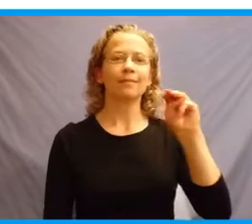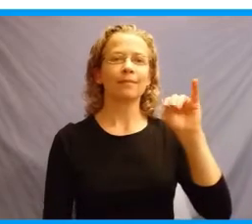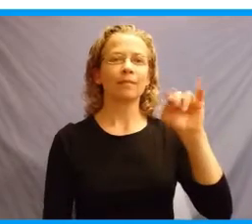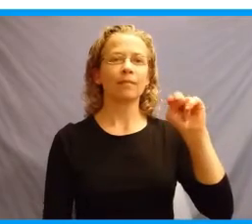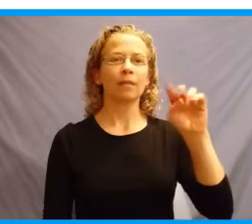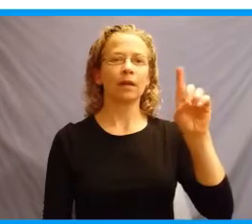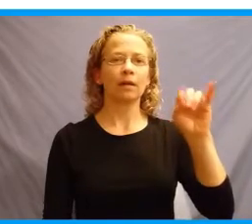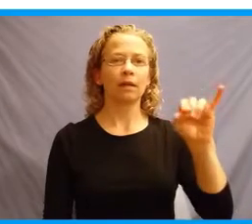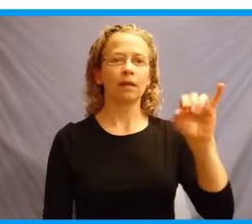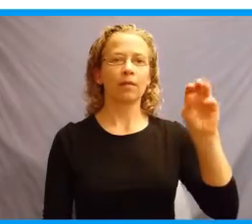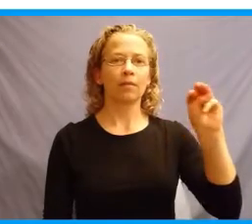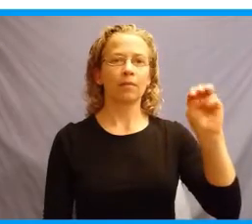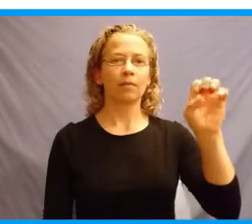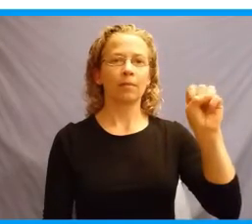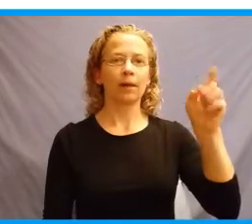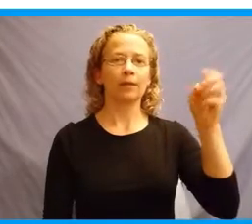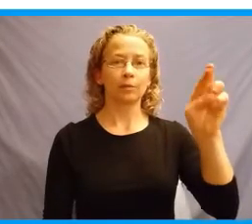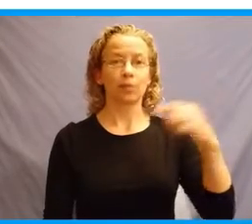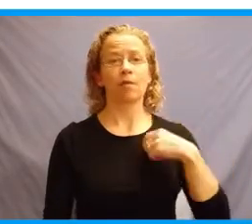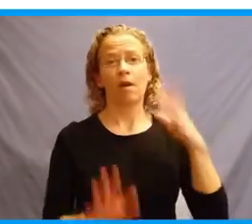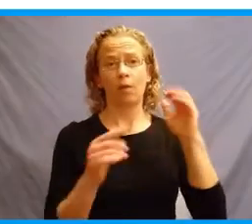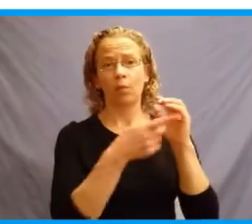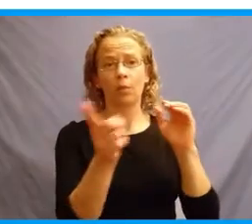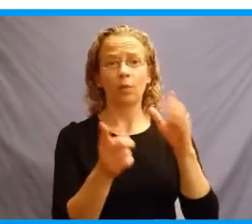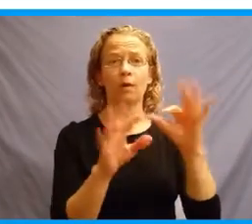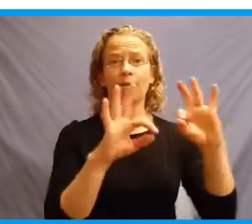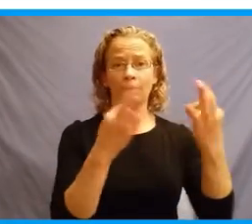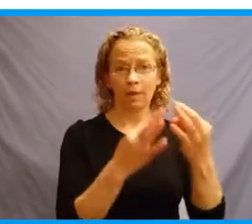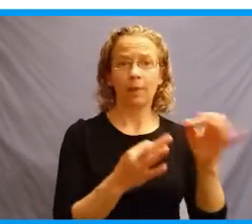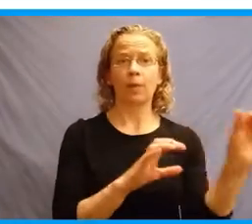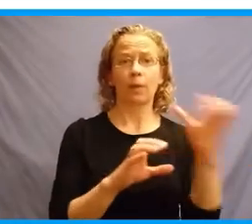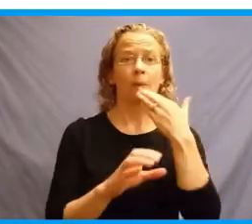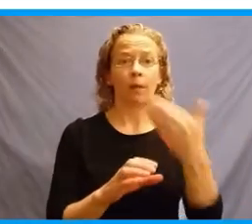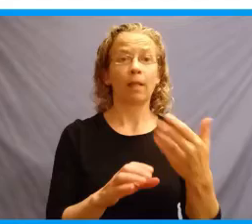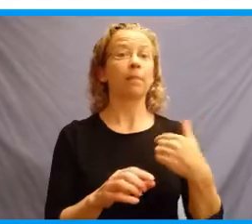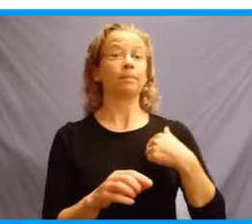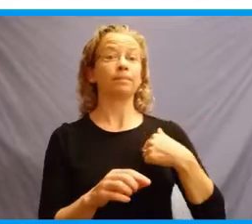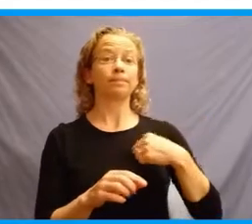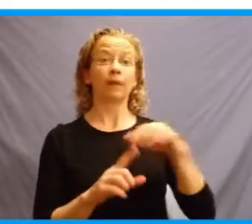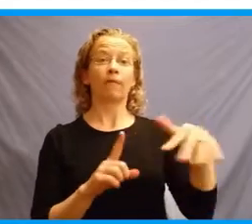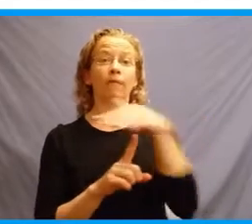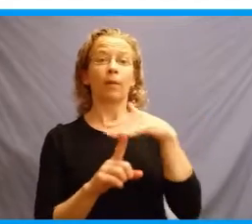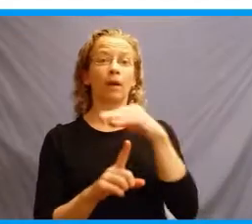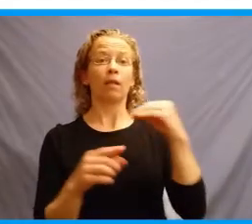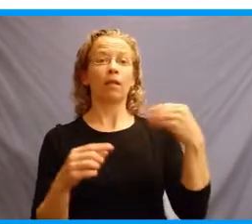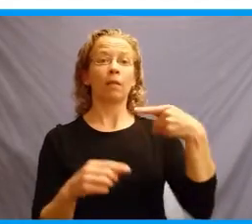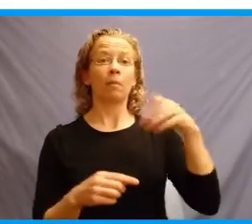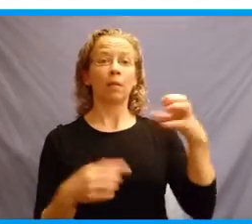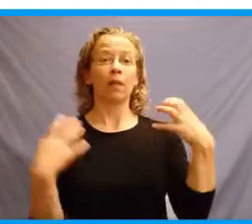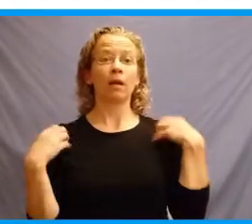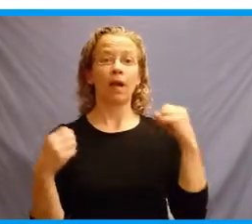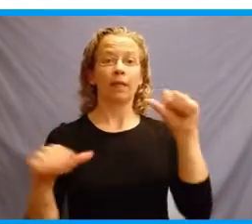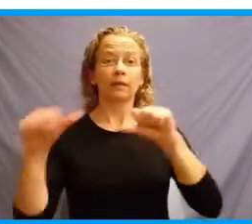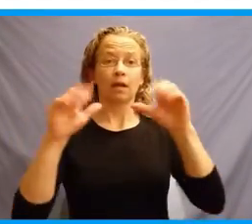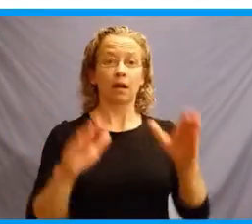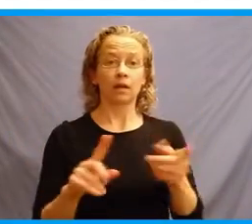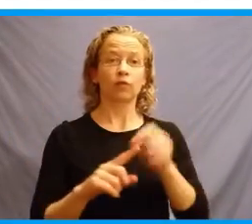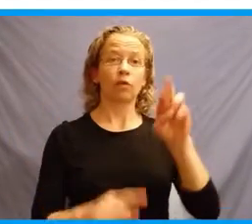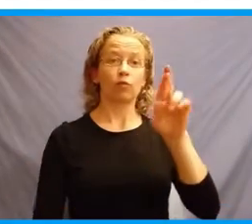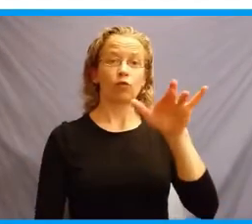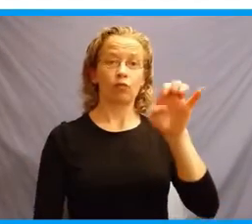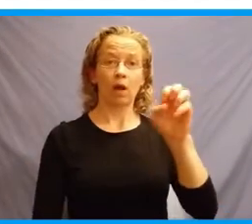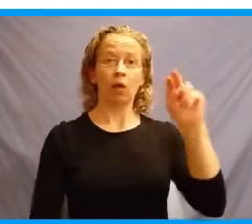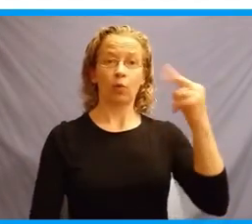Hi, I'm Mindi Messmer, and I hope you and your family are doing well. I'm an environmental and public health scientist from Rye, New